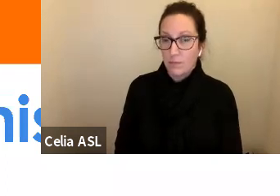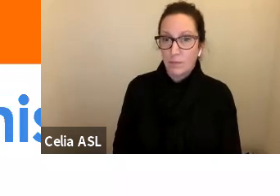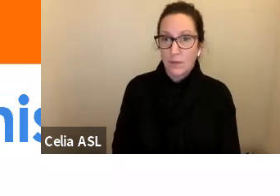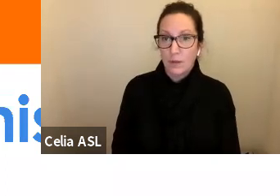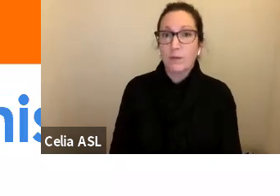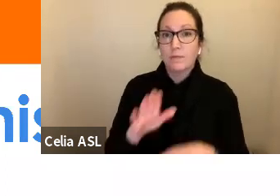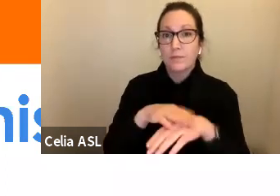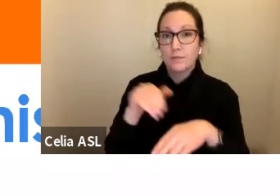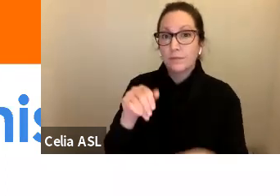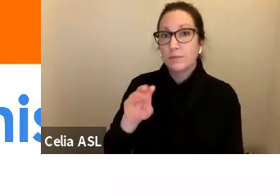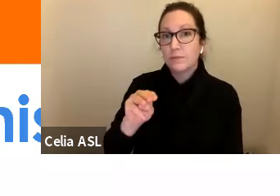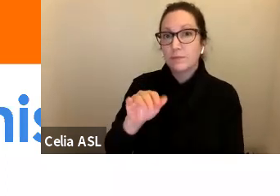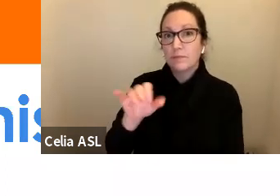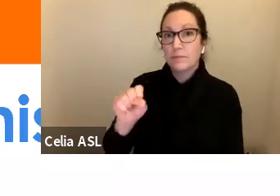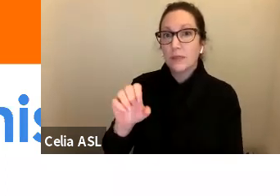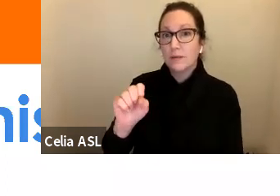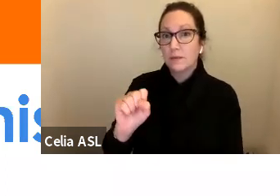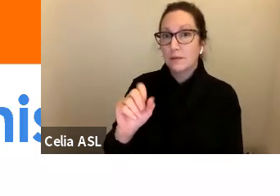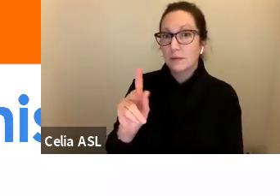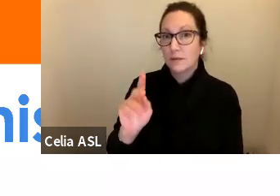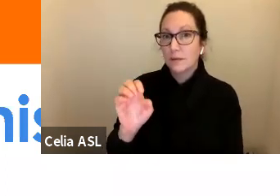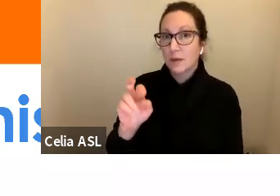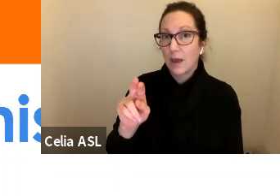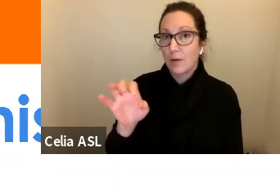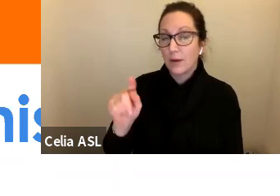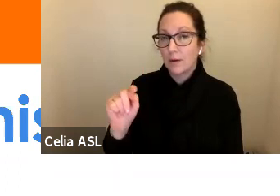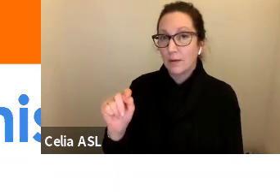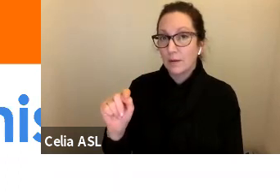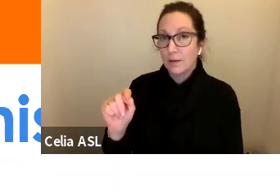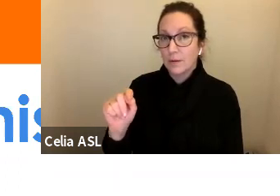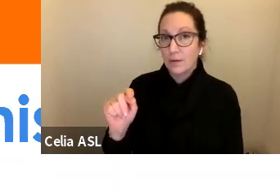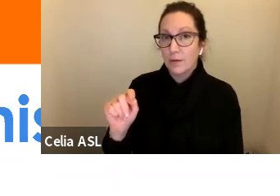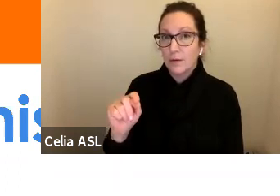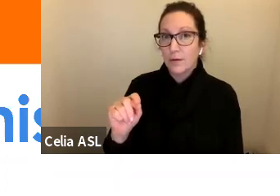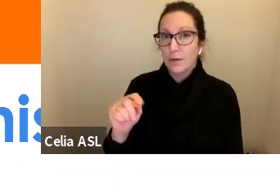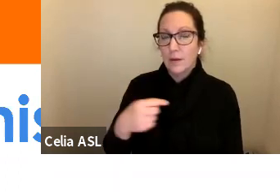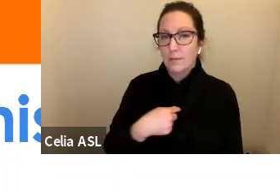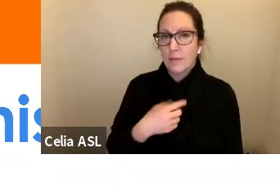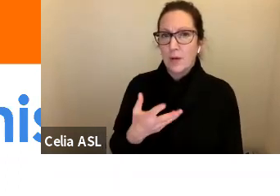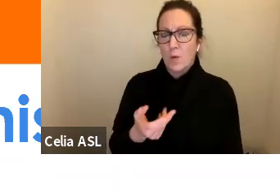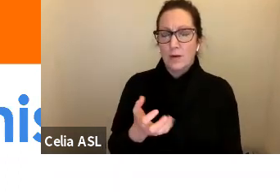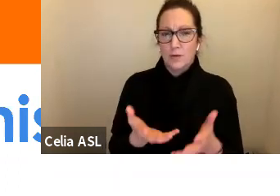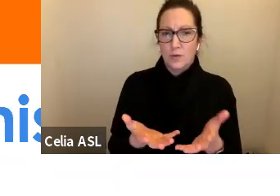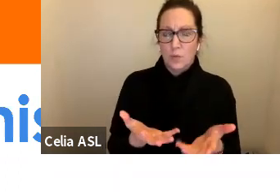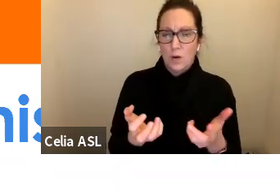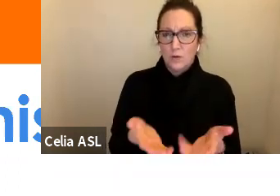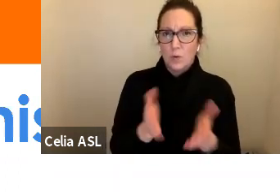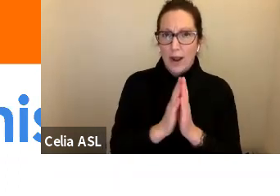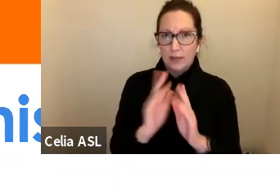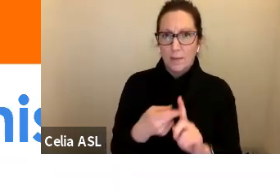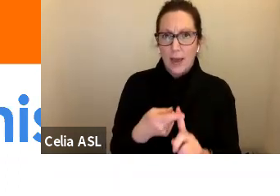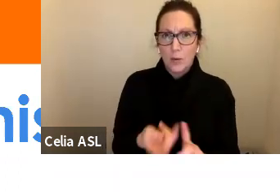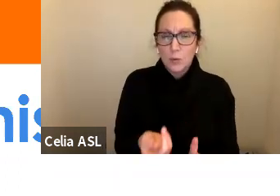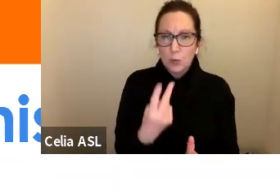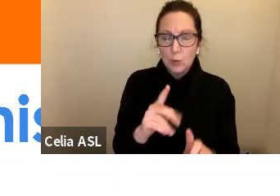Ms. Scarrett. Thank you. My question was about the two different exams, just as we're looking deeper into